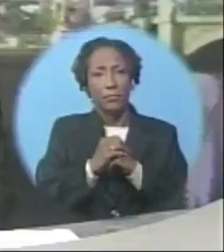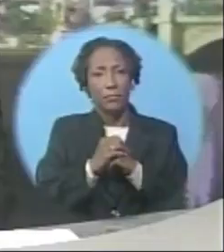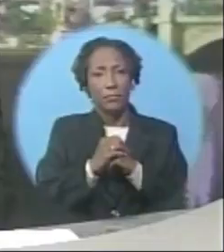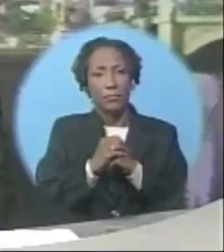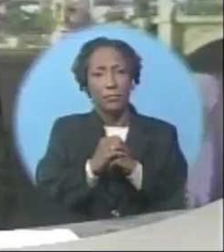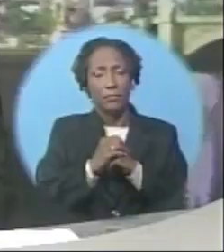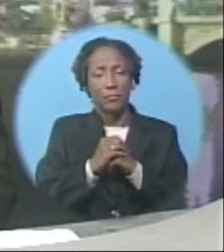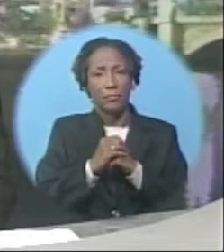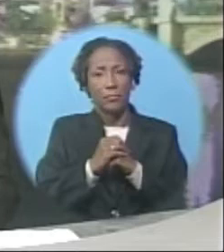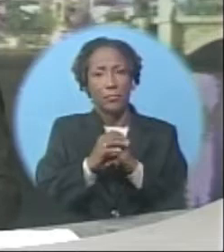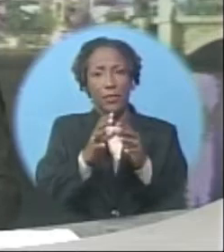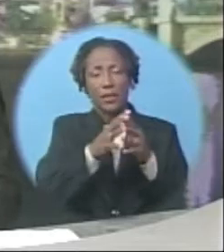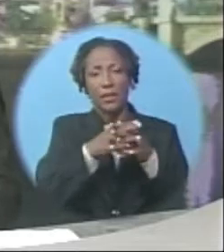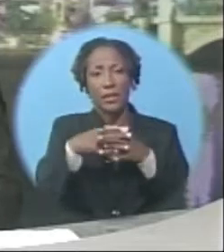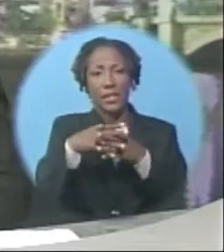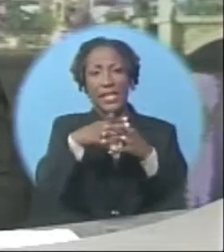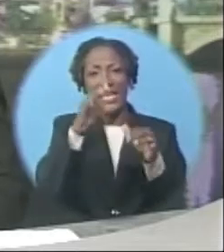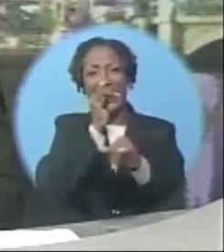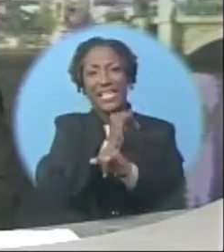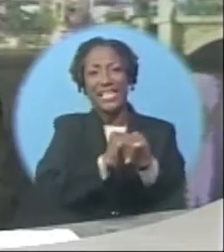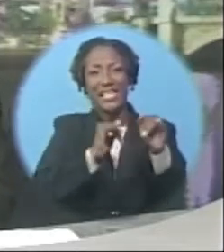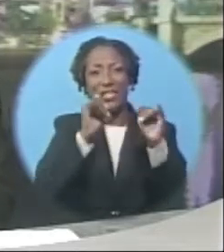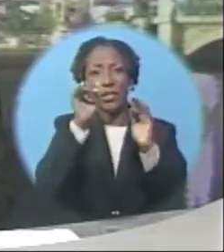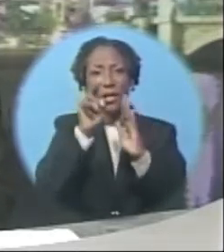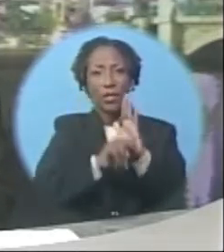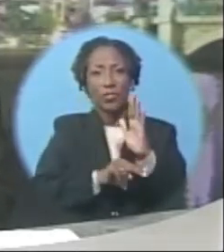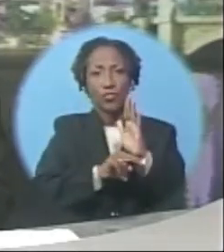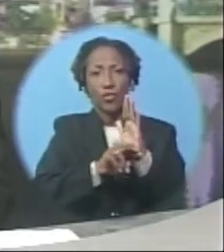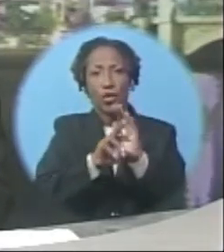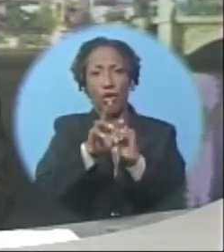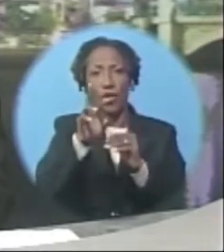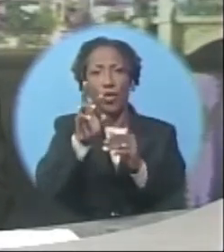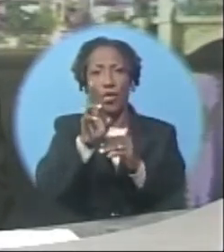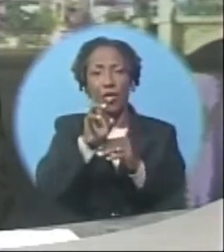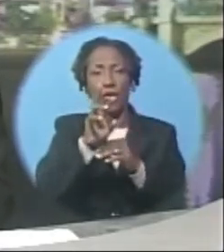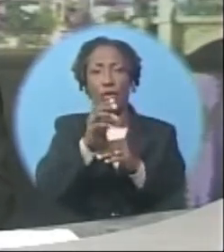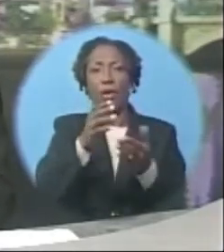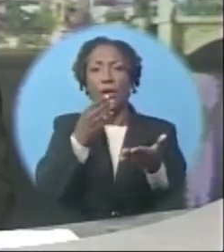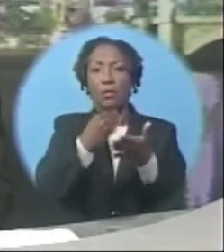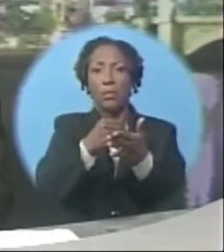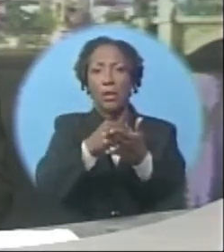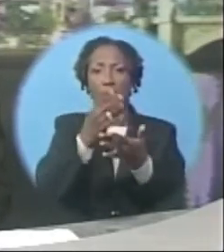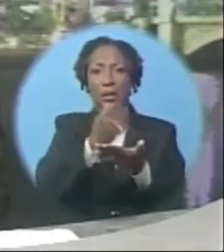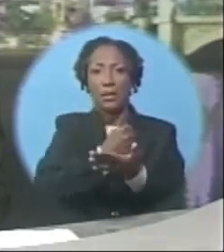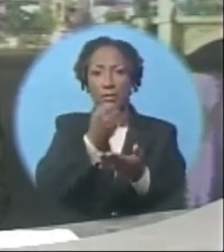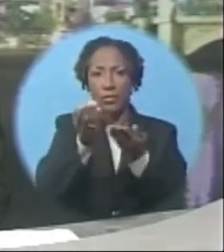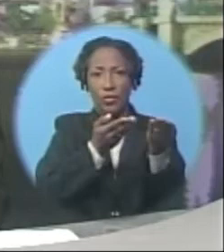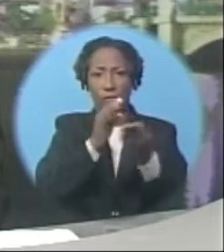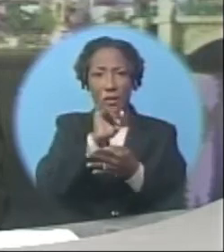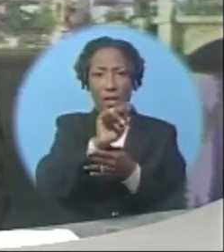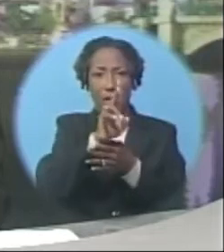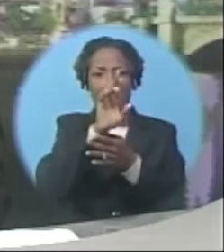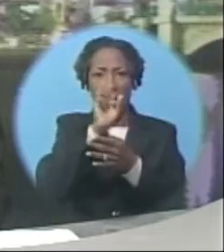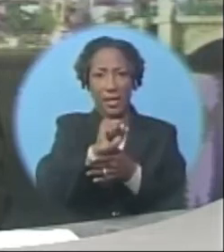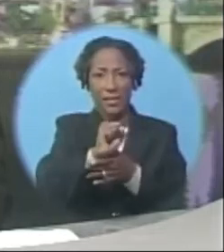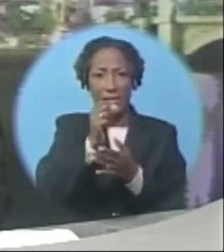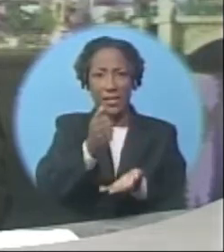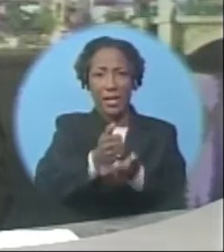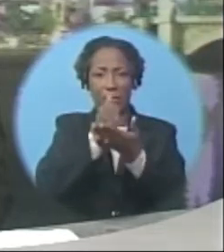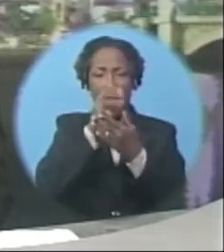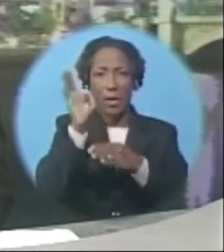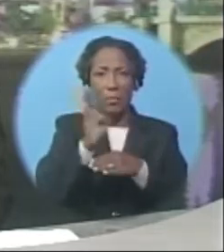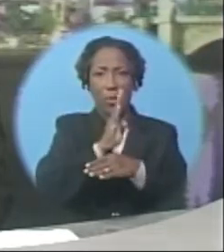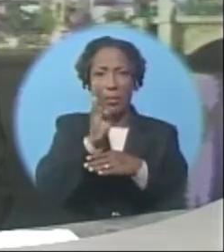region. The United States International Revenue Service, or IRS, is helping Barbados boost its ability to